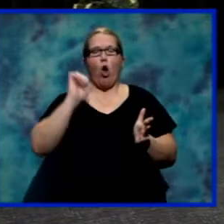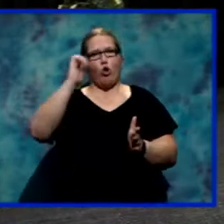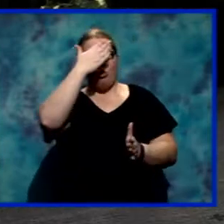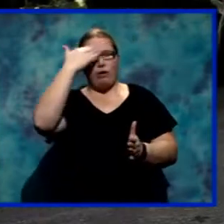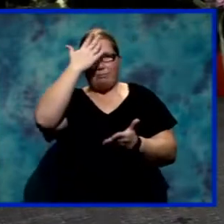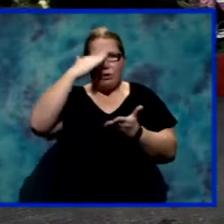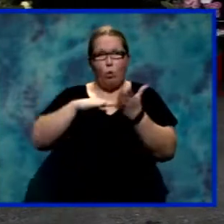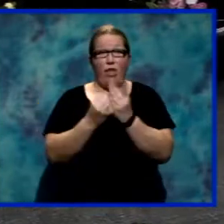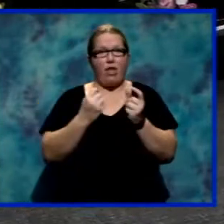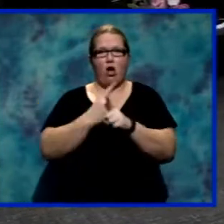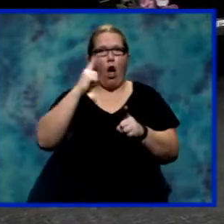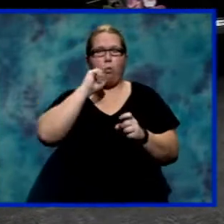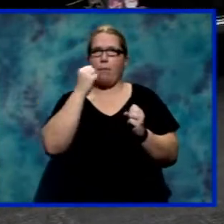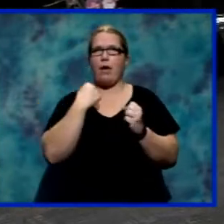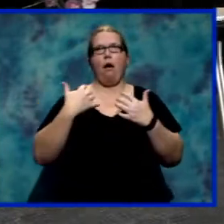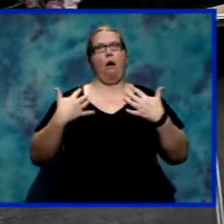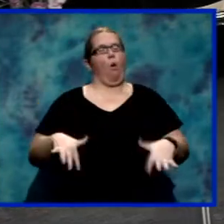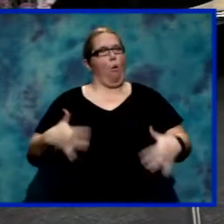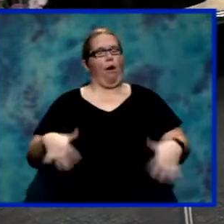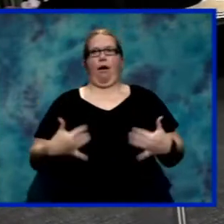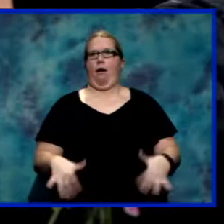God will explode, but if you never get it,